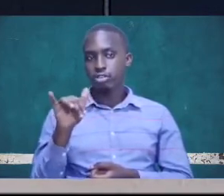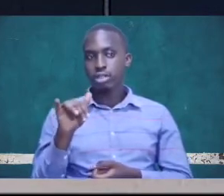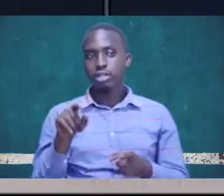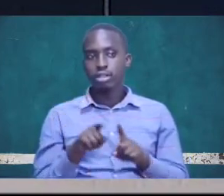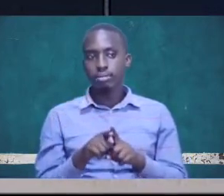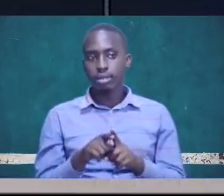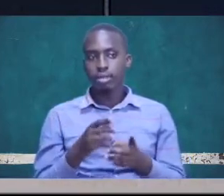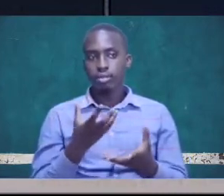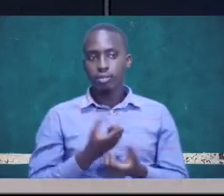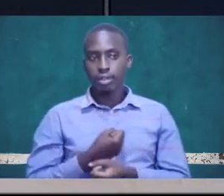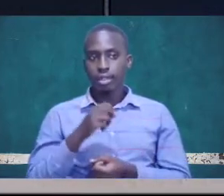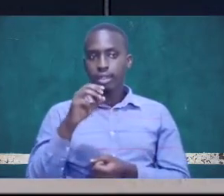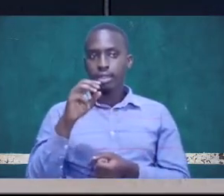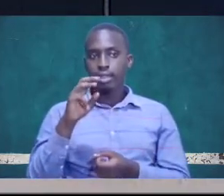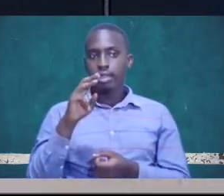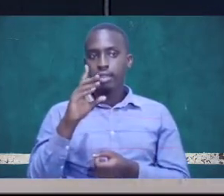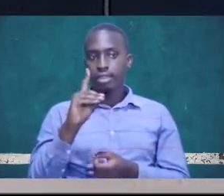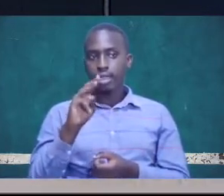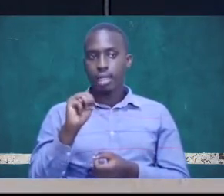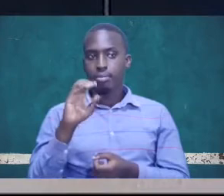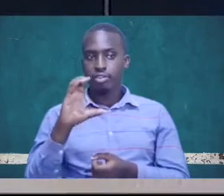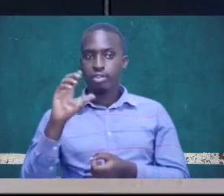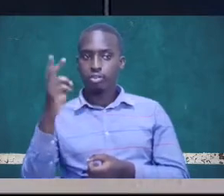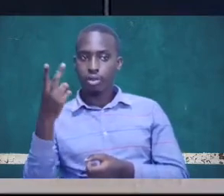right? C square, and this gives